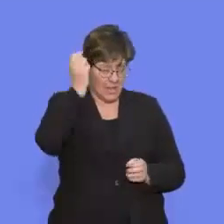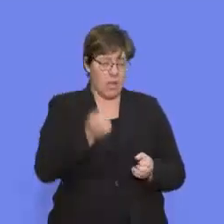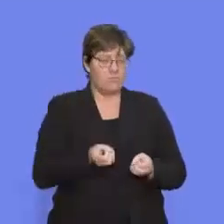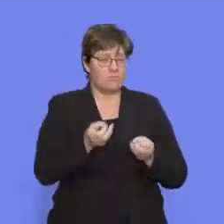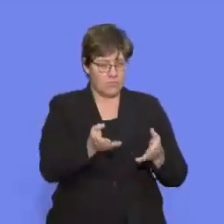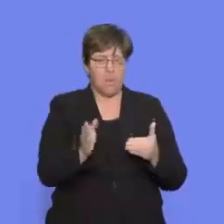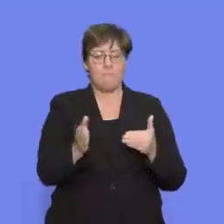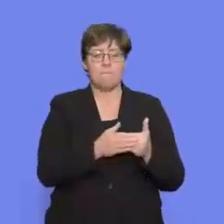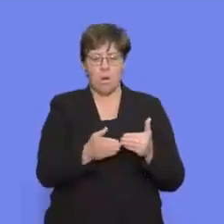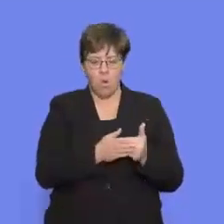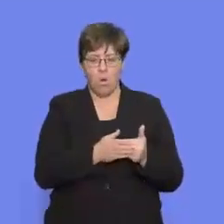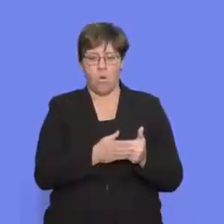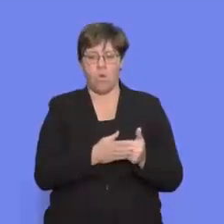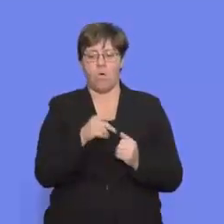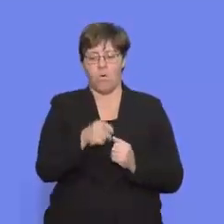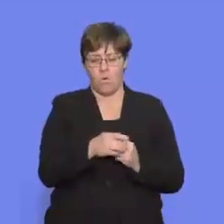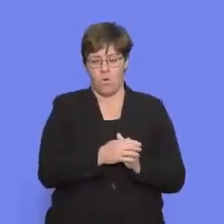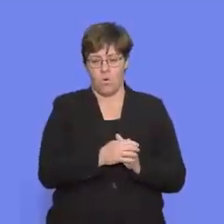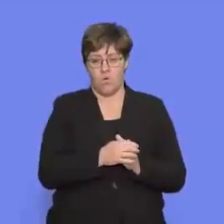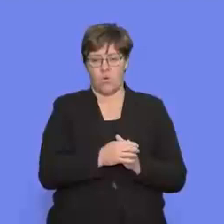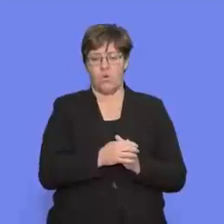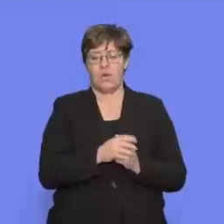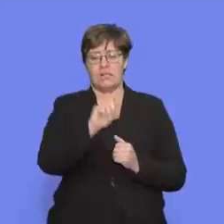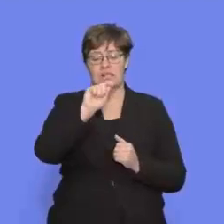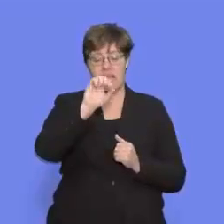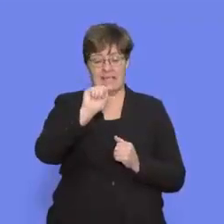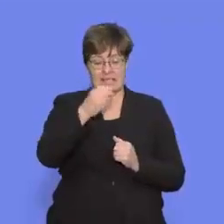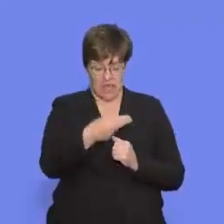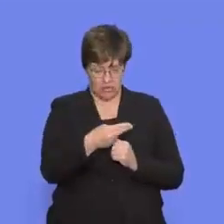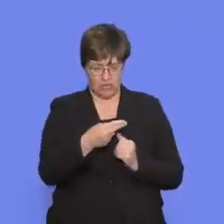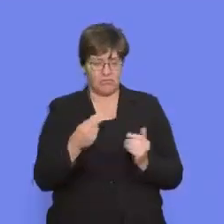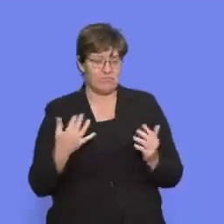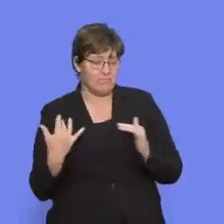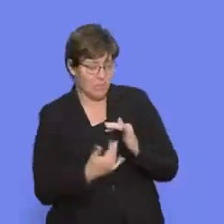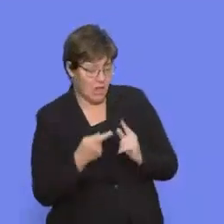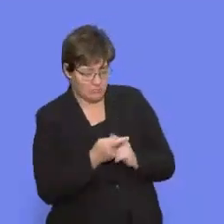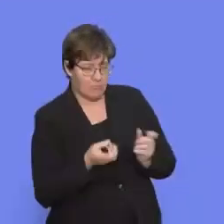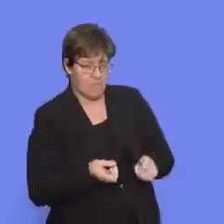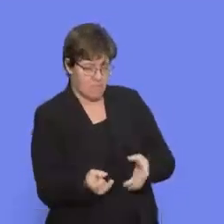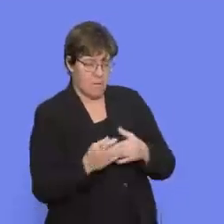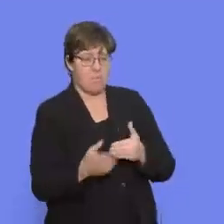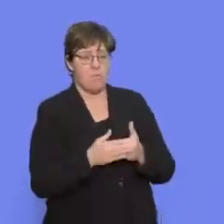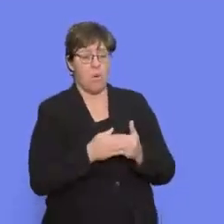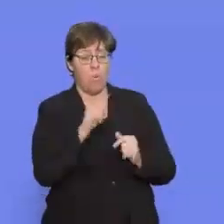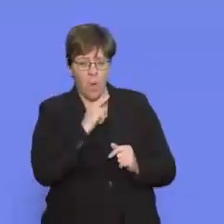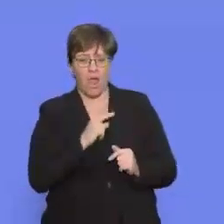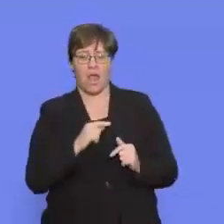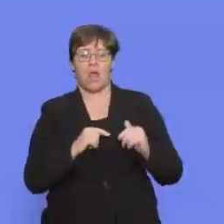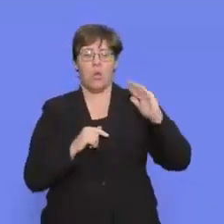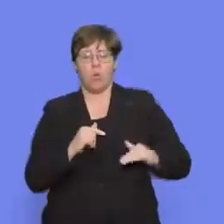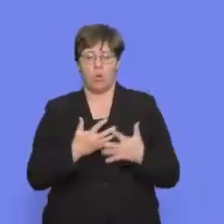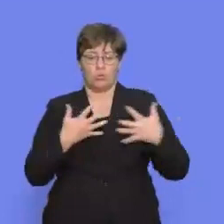thyroxine stimulating hormone. So where does it go? It goes to the thyroid gland. Then